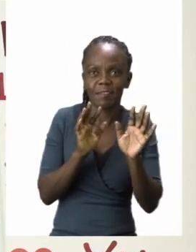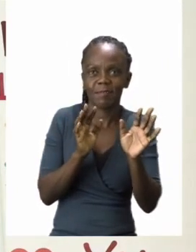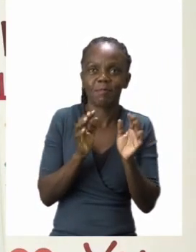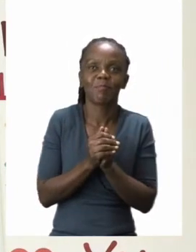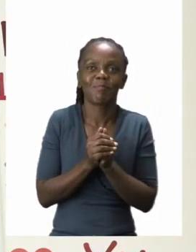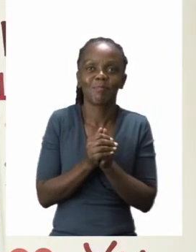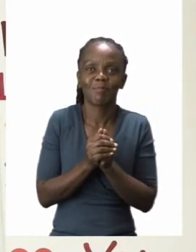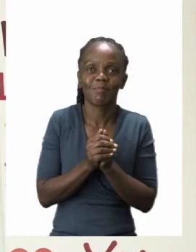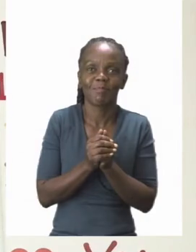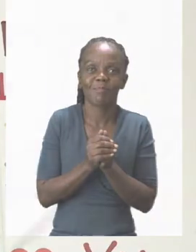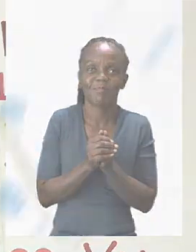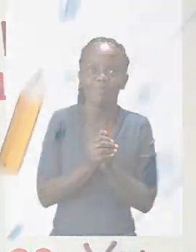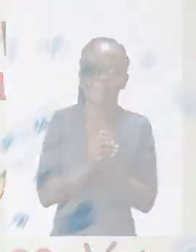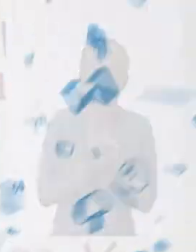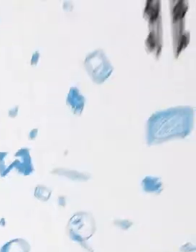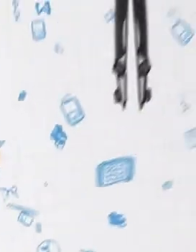goodbye.